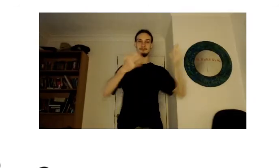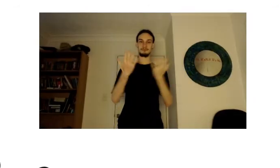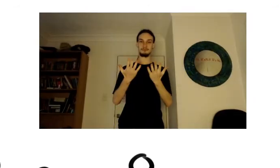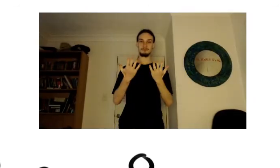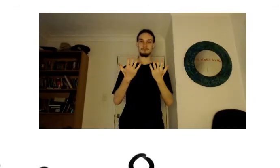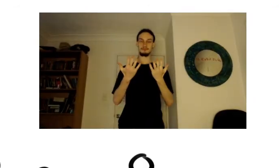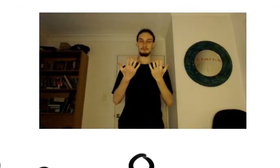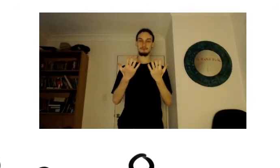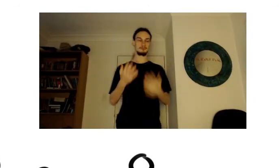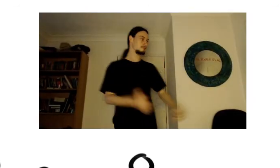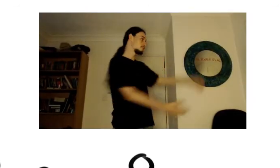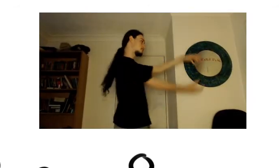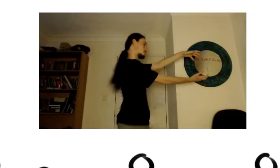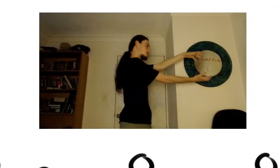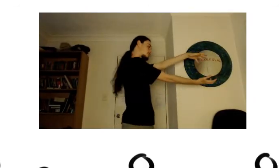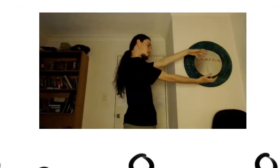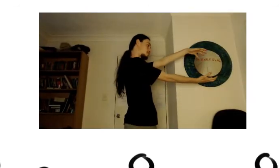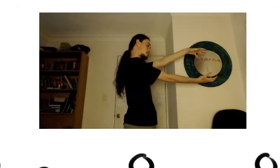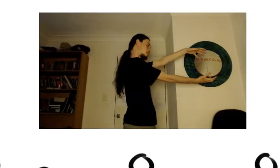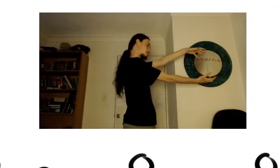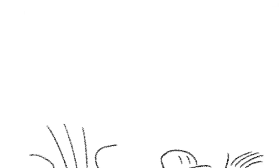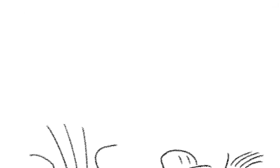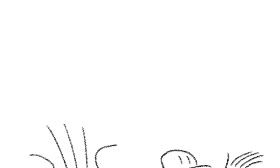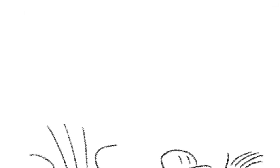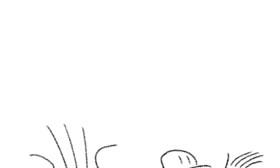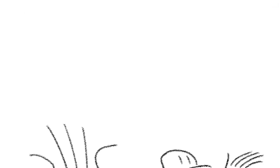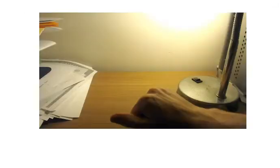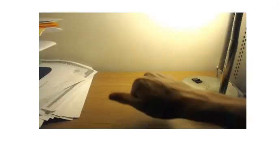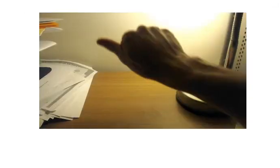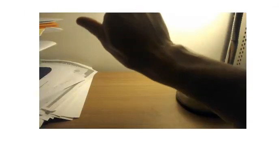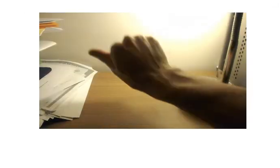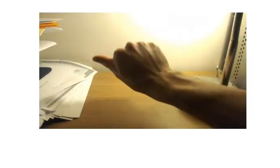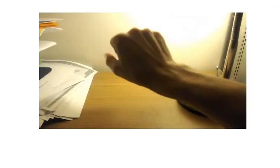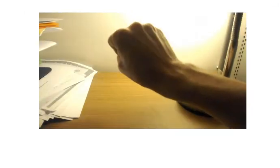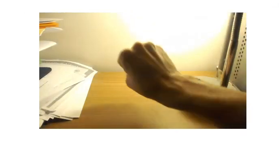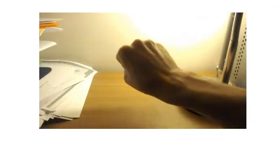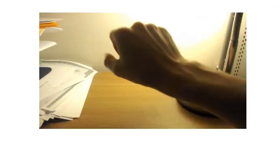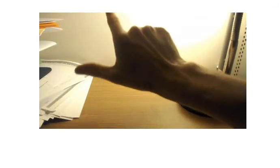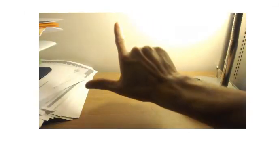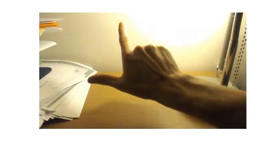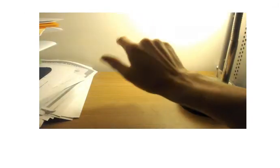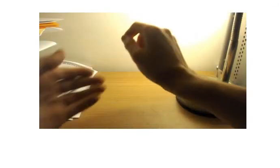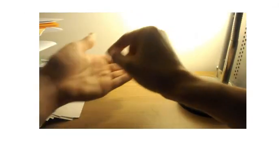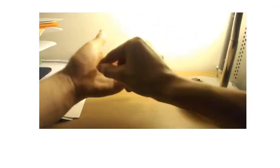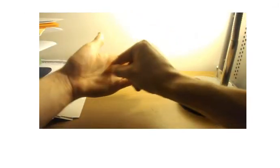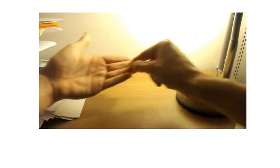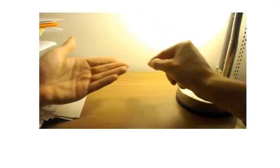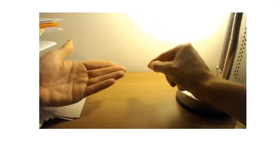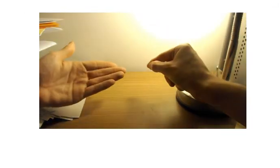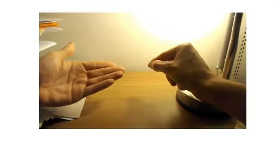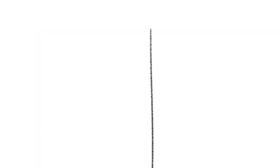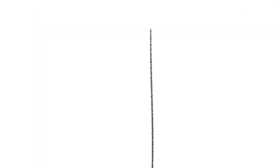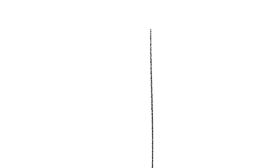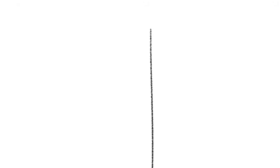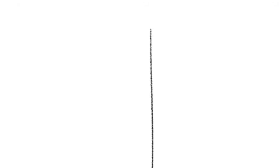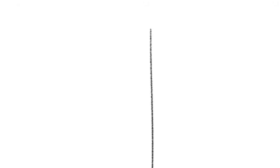perspective, as if the writing itself is signing the word at the reader, as opposed to a first-person perspective like with SignWriting or